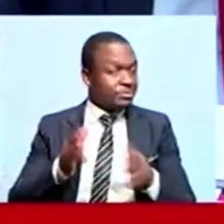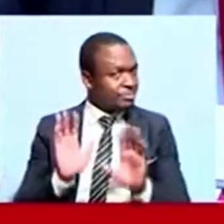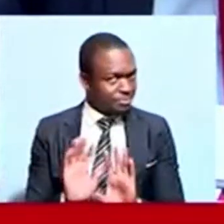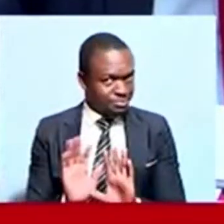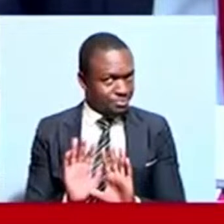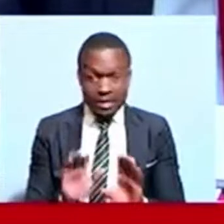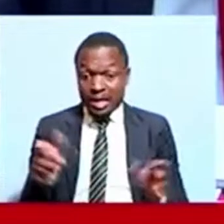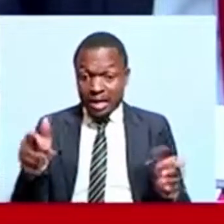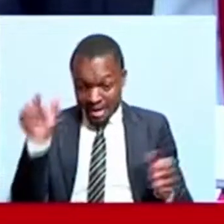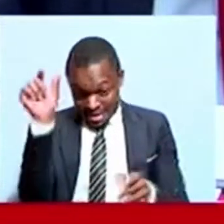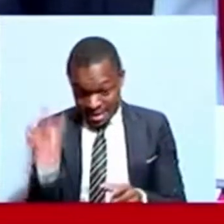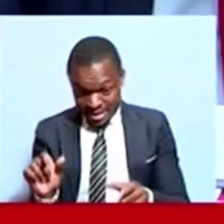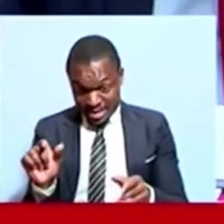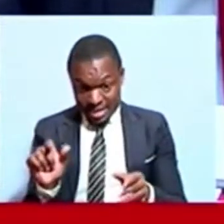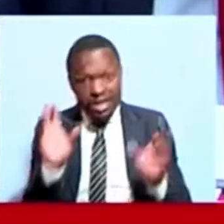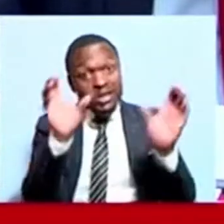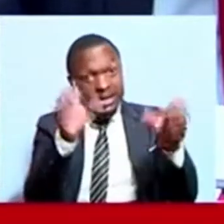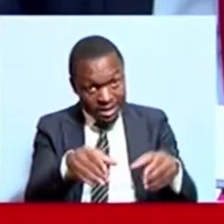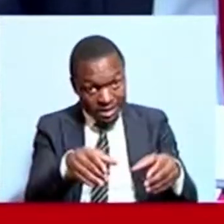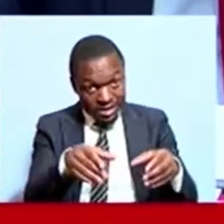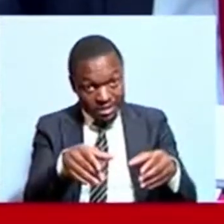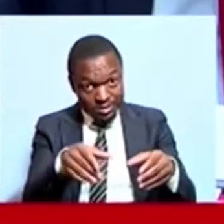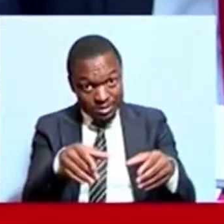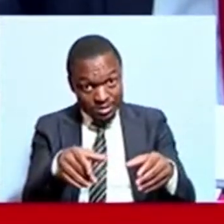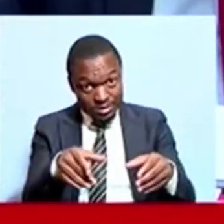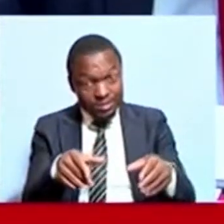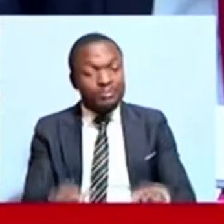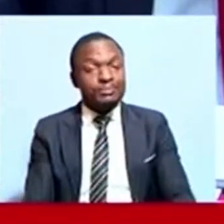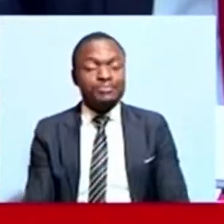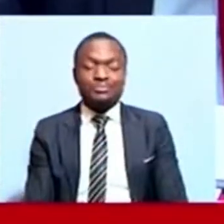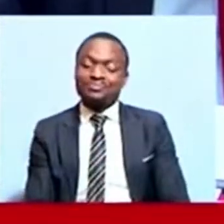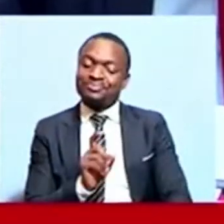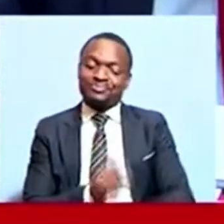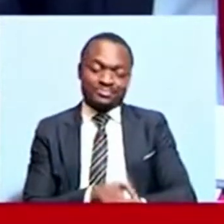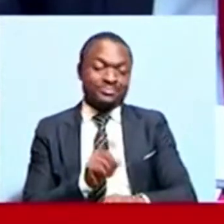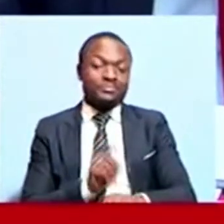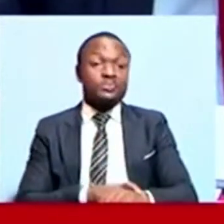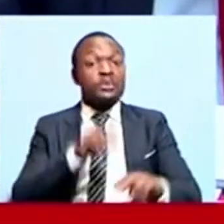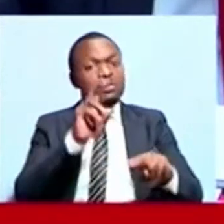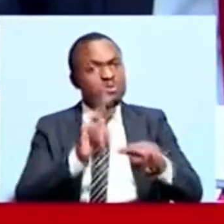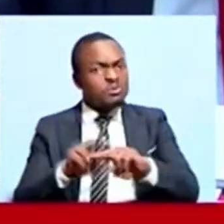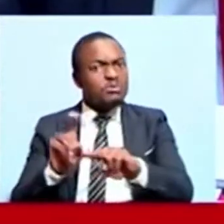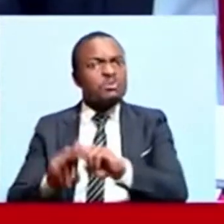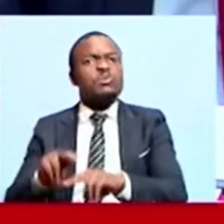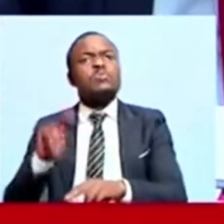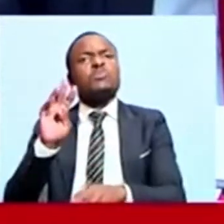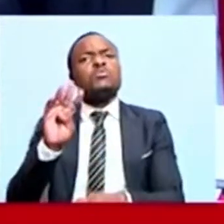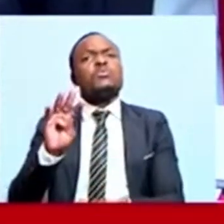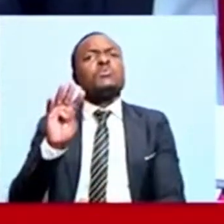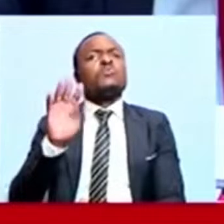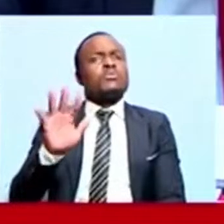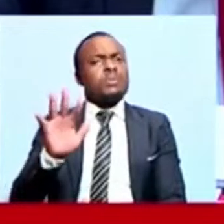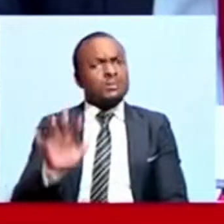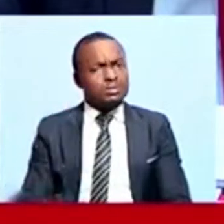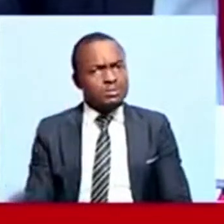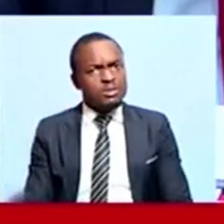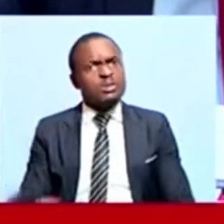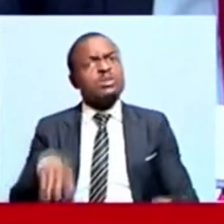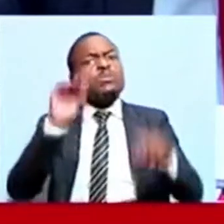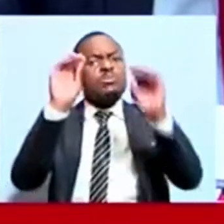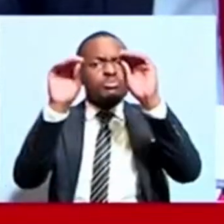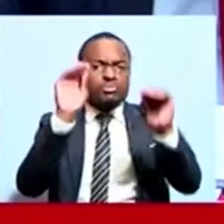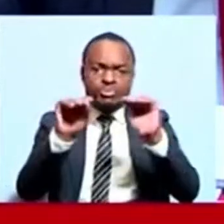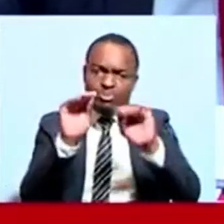every local authority, I think this time that we have been sitting, 4 or 5, we are saying we are renovating our